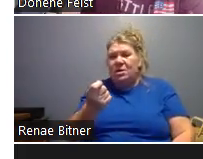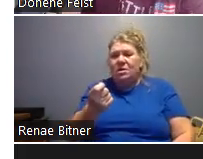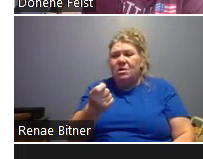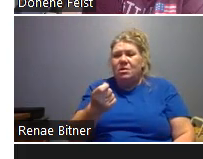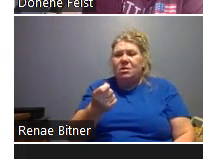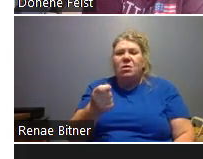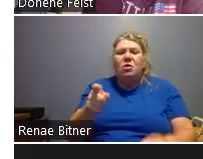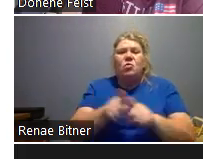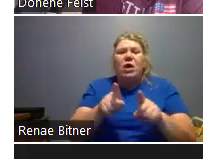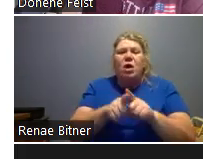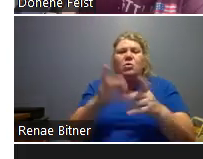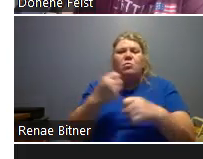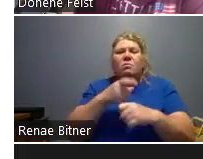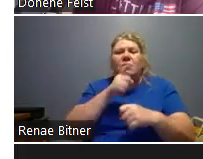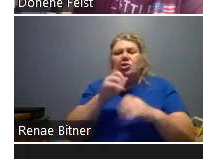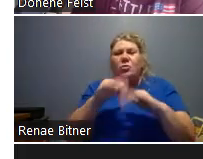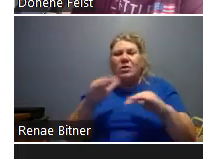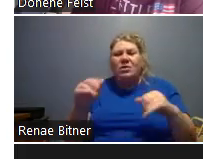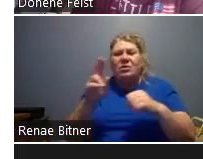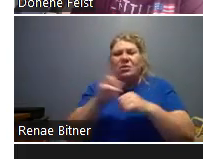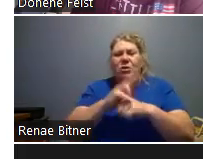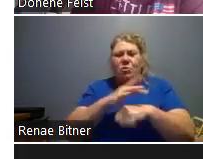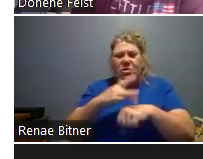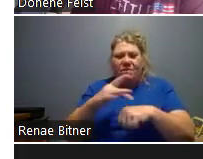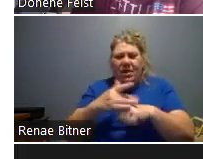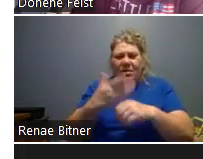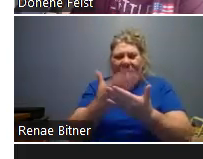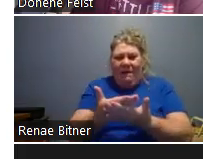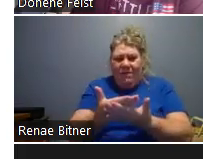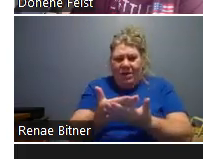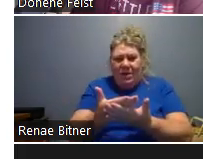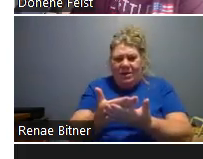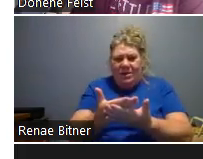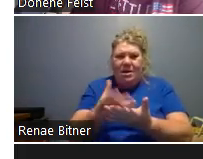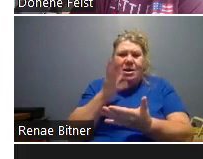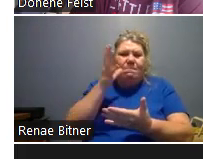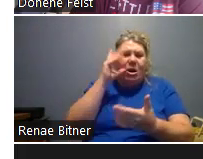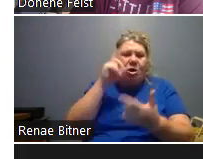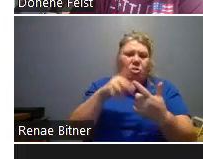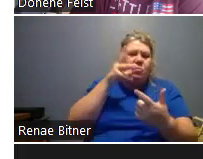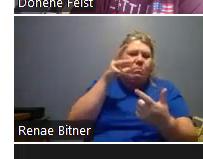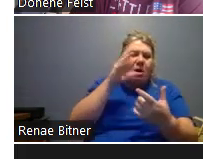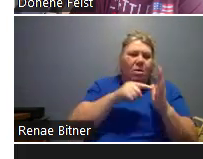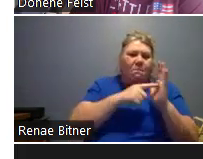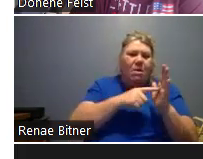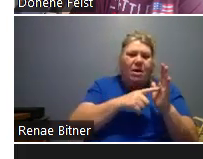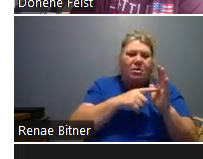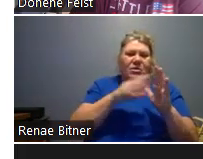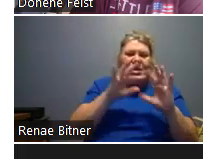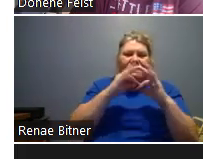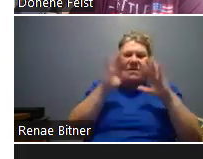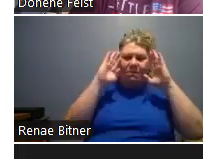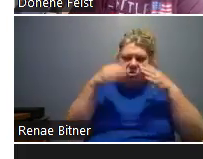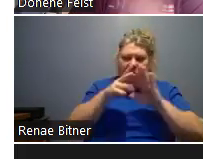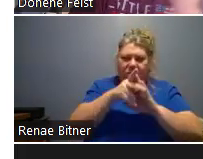We also want to make sure that systems use available evidence-based parent-to-parent models and family-driven principles to connect to